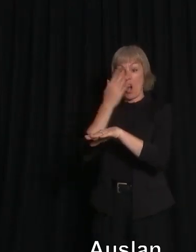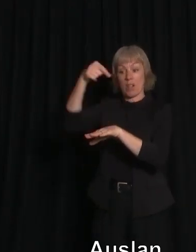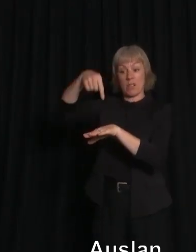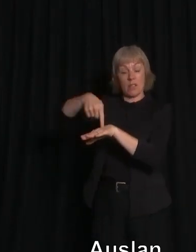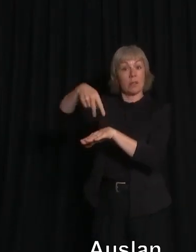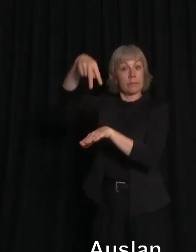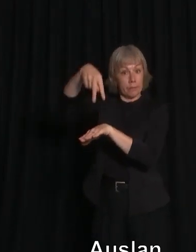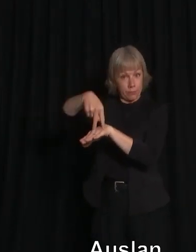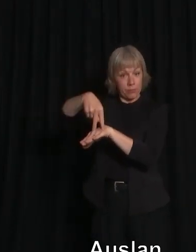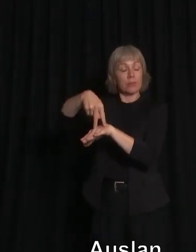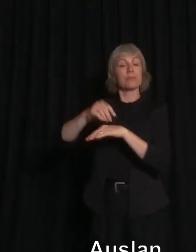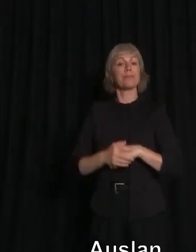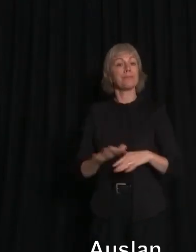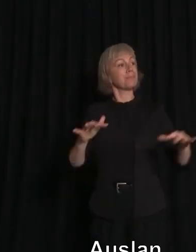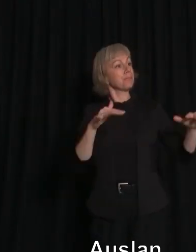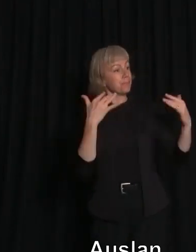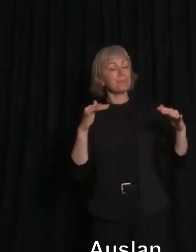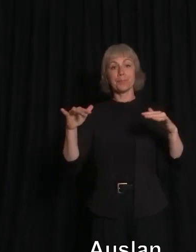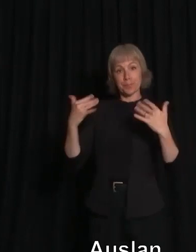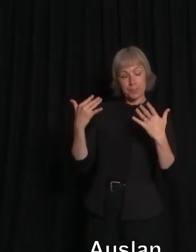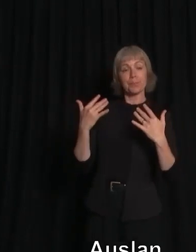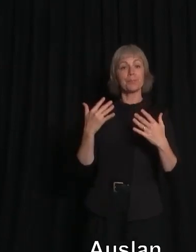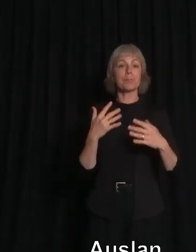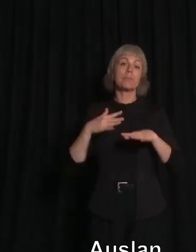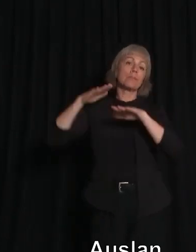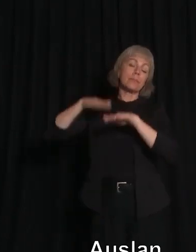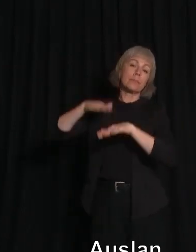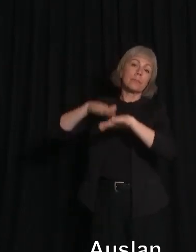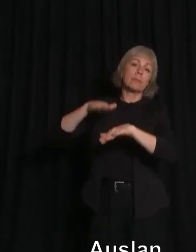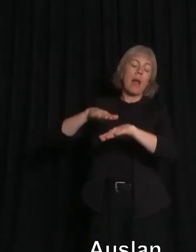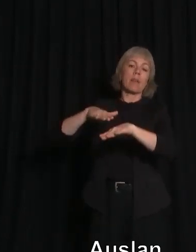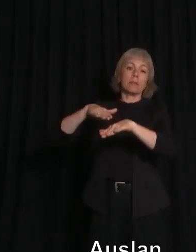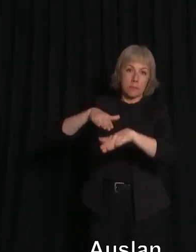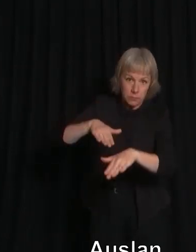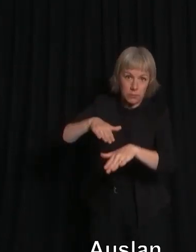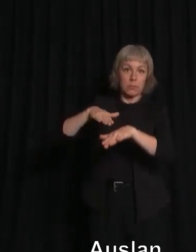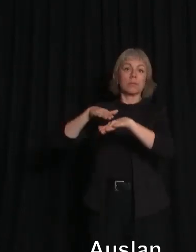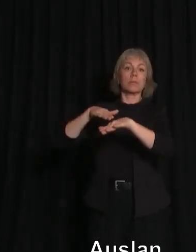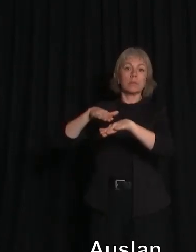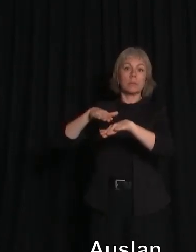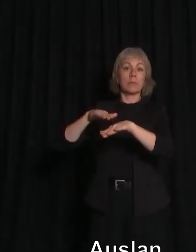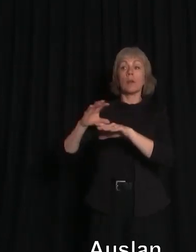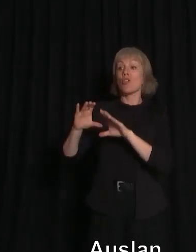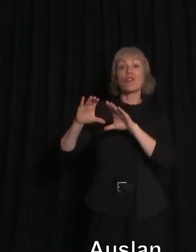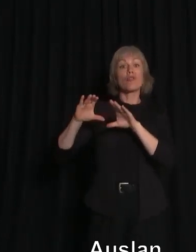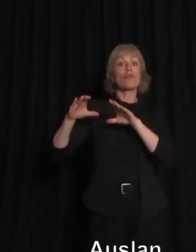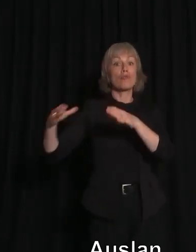parade, and the float came to a standstill, and there were a group